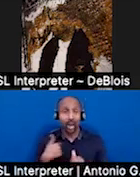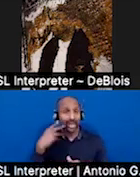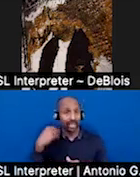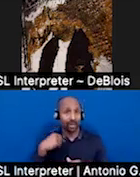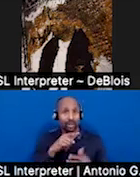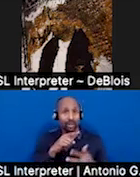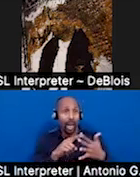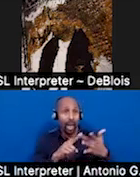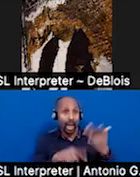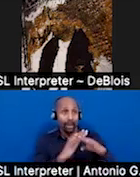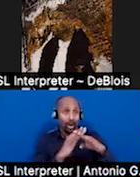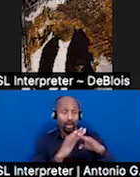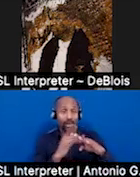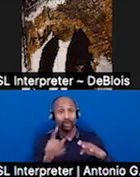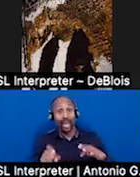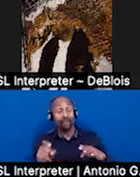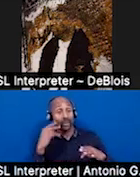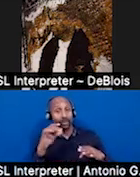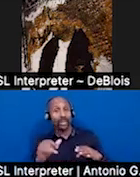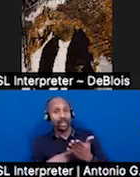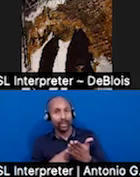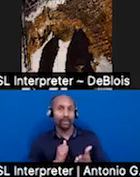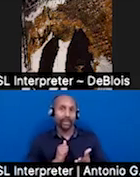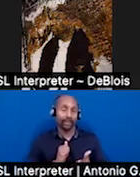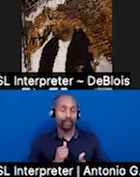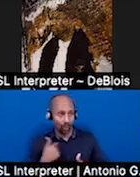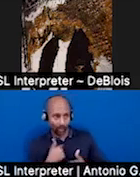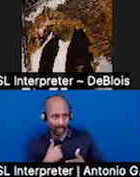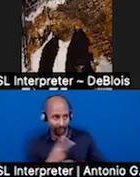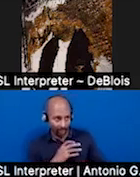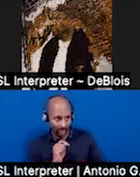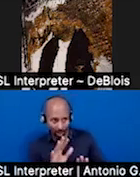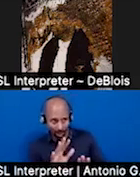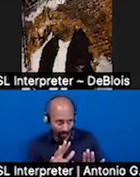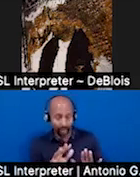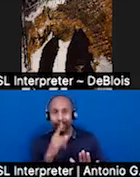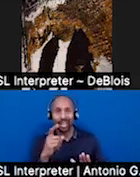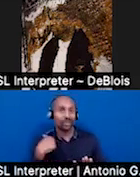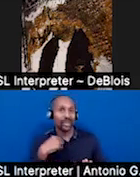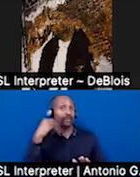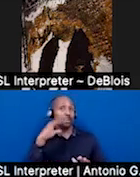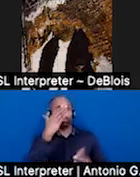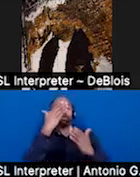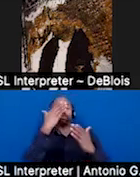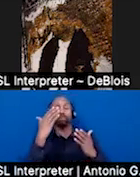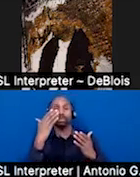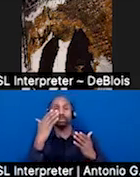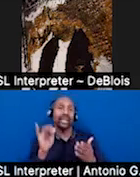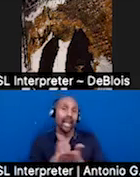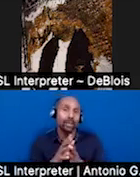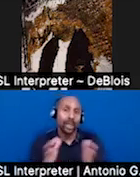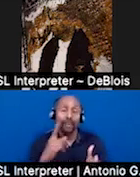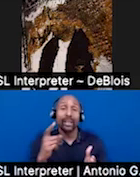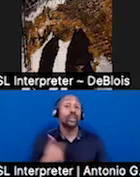we've kind of self-educated ourselves to figure out issues. And I feel like that's really helpful because we are the ones living with the disability every single